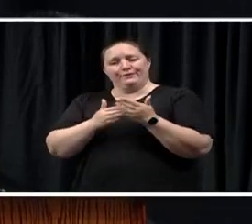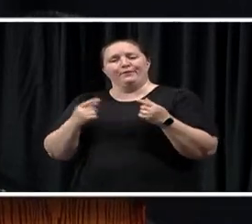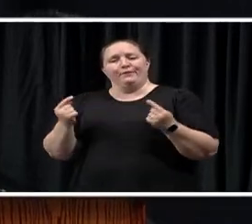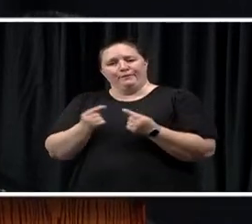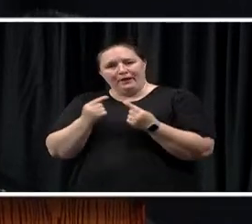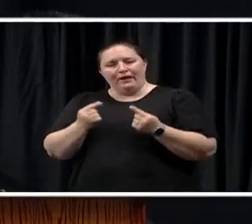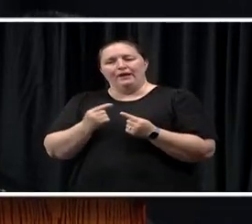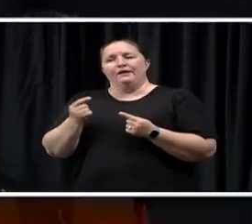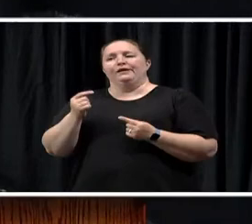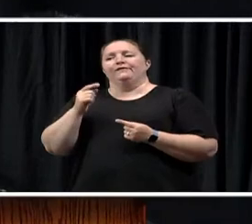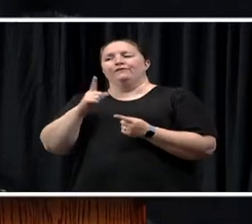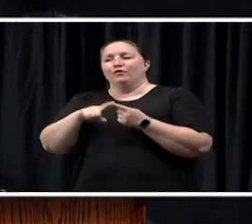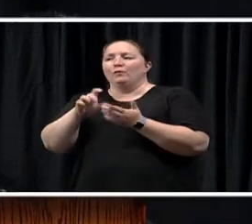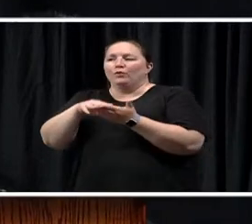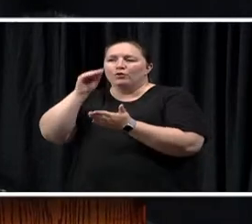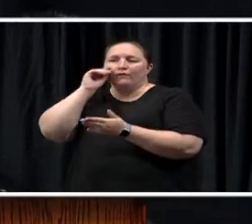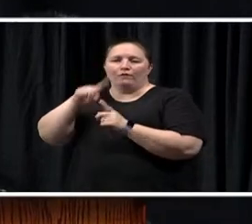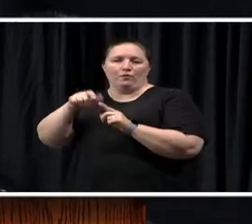from those around us.